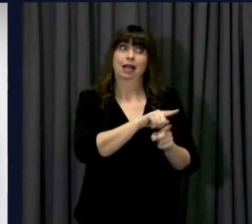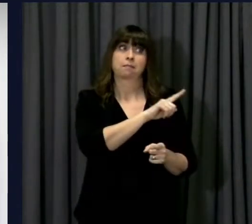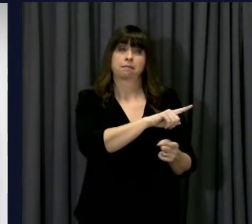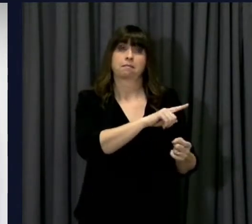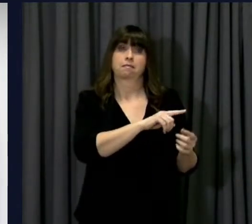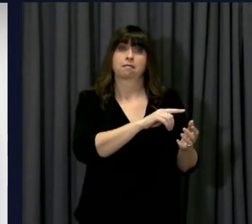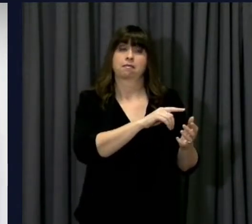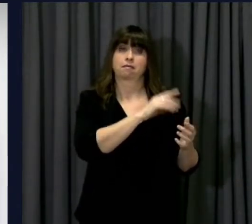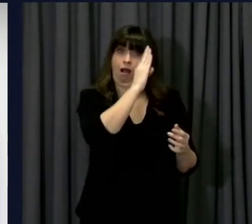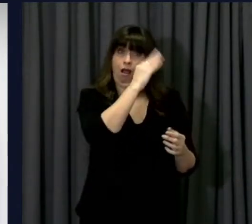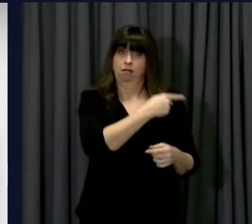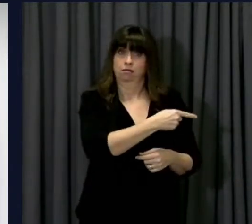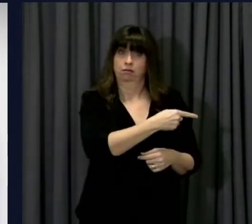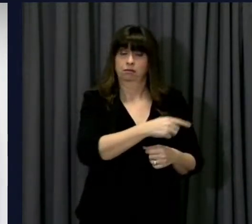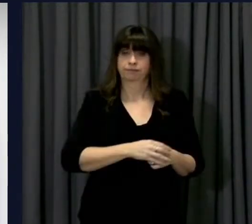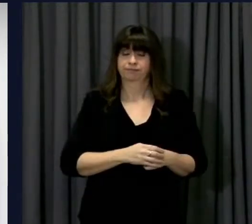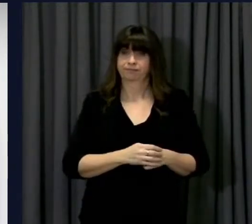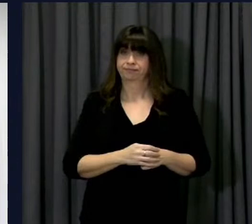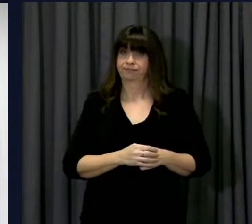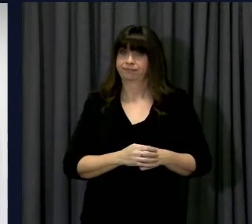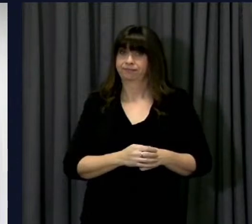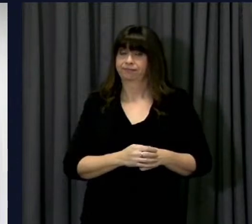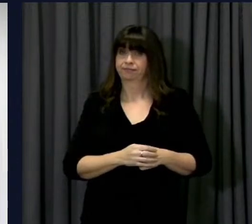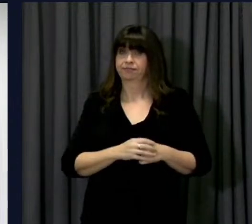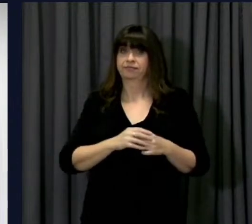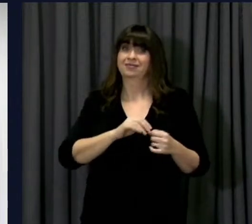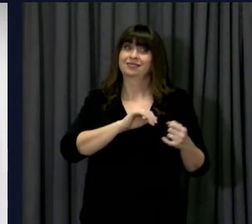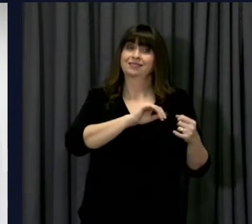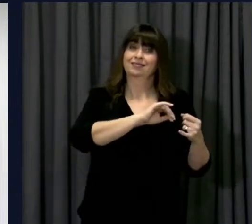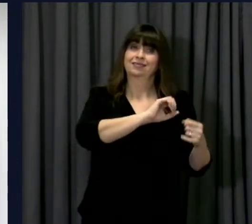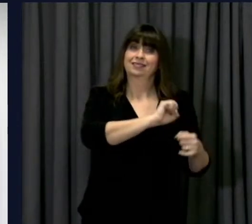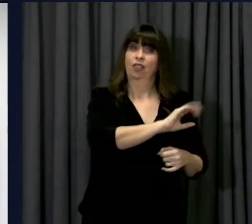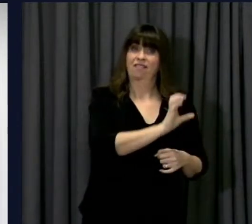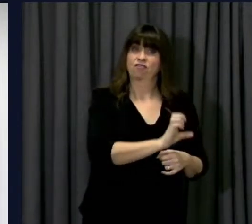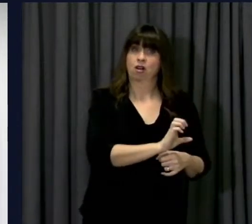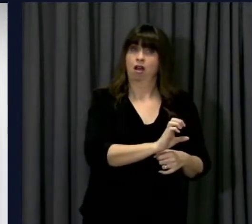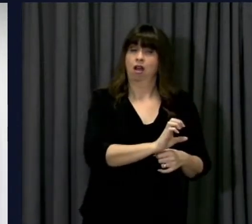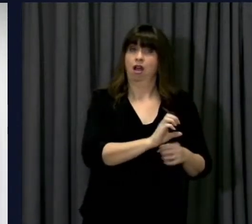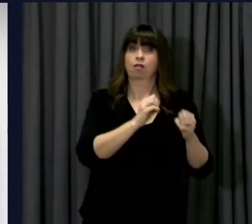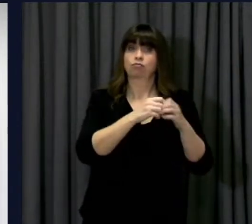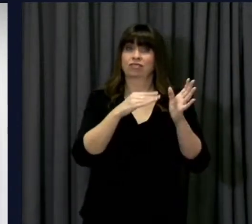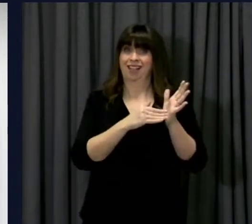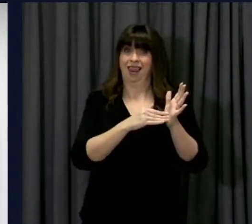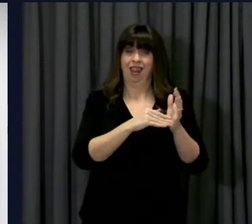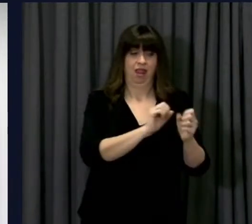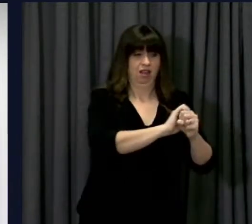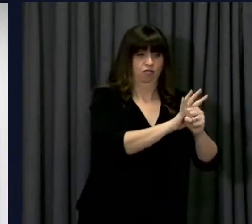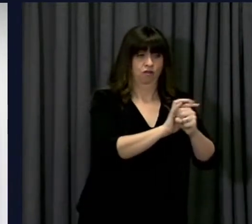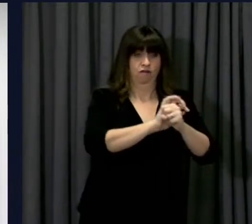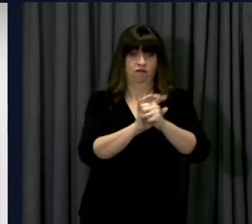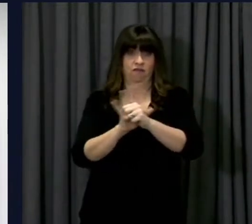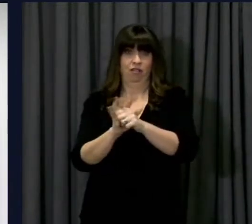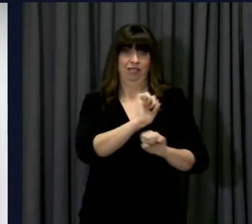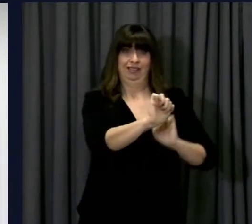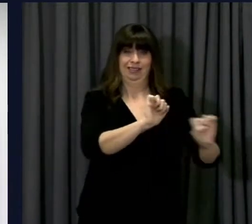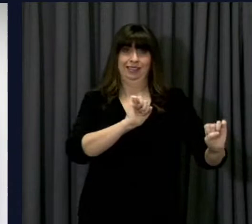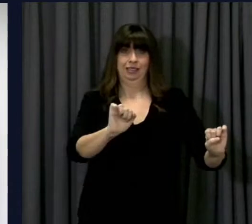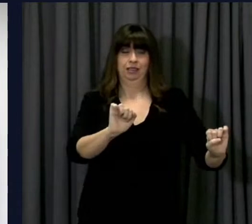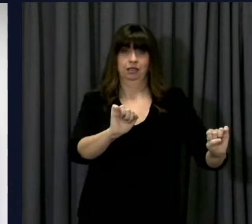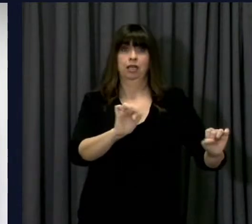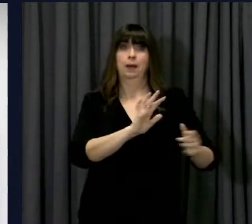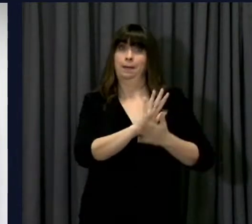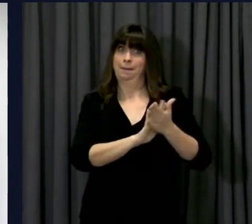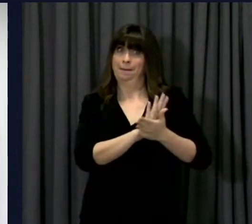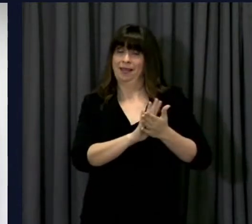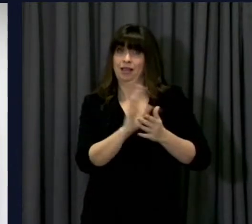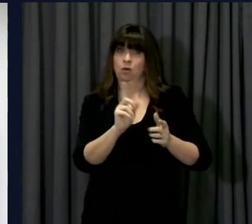To help us find and contain cases of the South African and the 2 Brazilian variants, everyone returning to the UK from certain